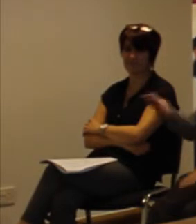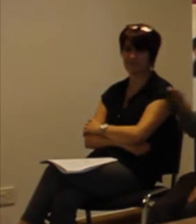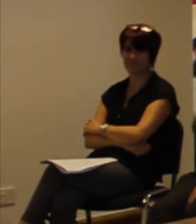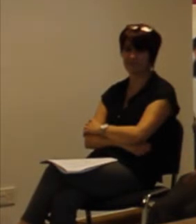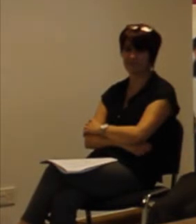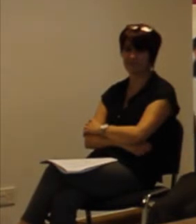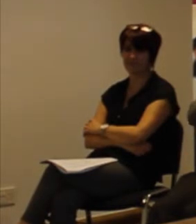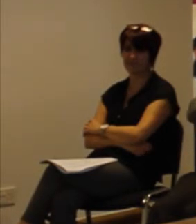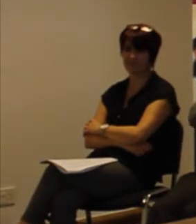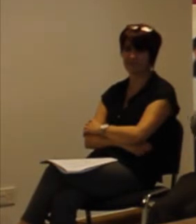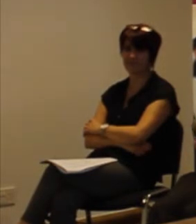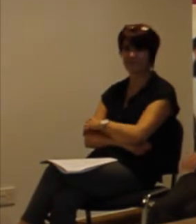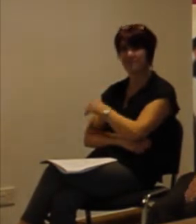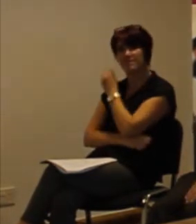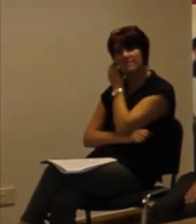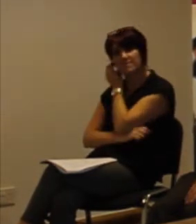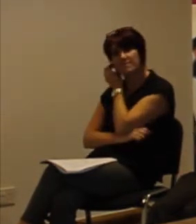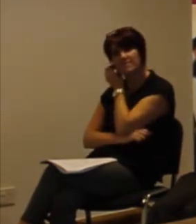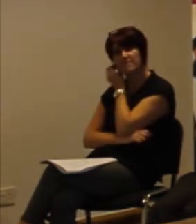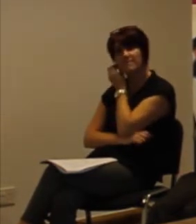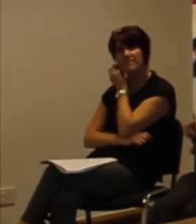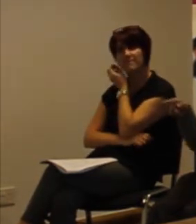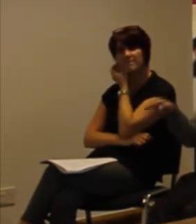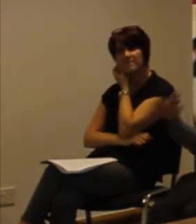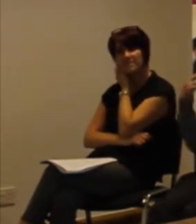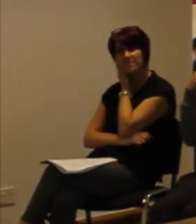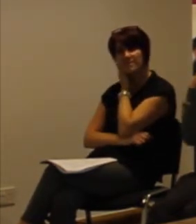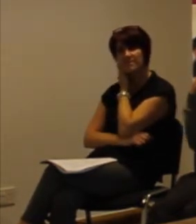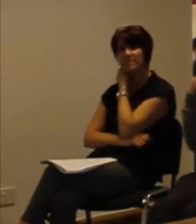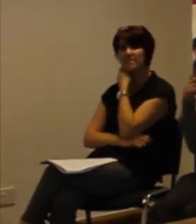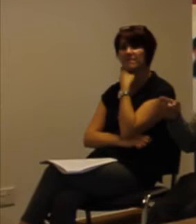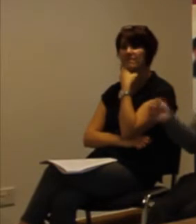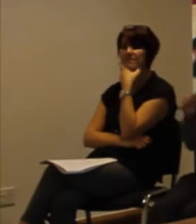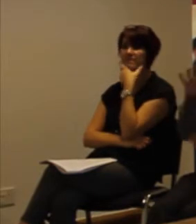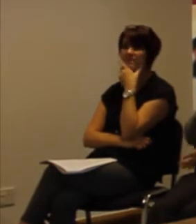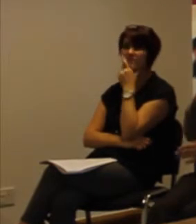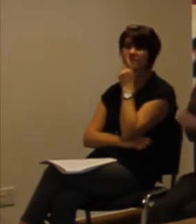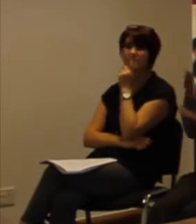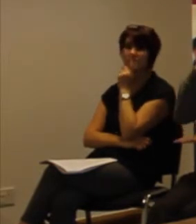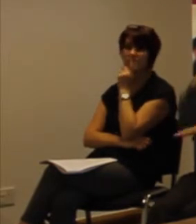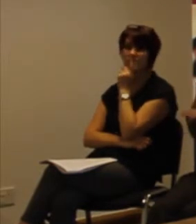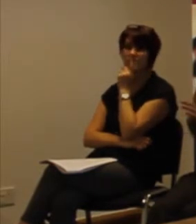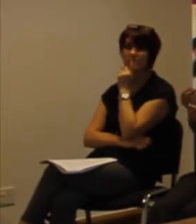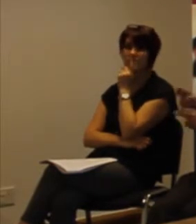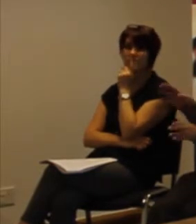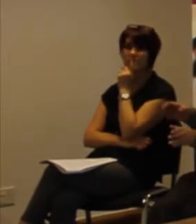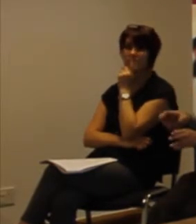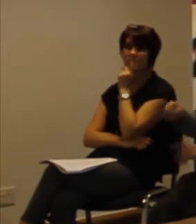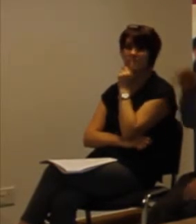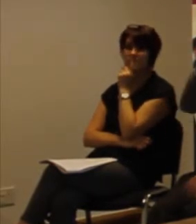And the learner should, wherever possible, have had previous experience of working with the particular